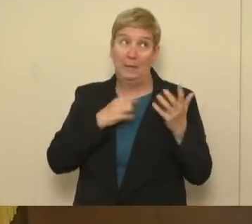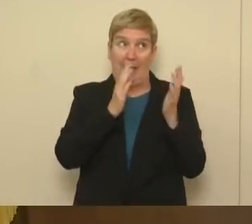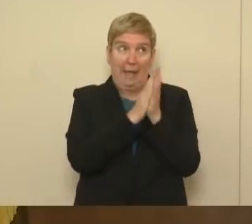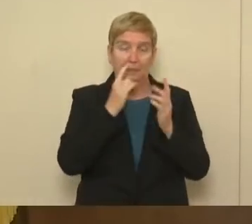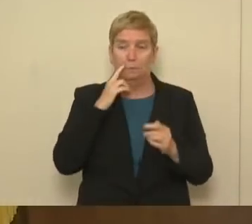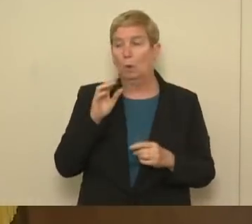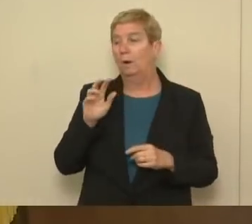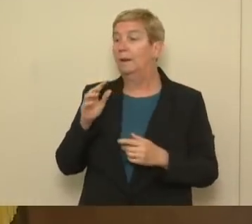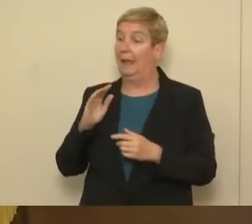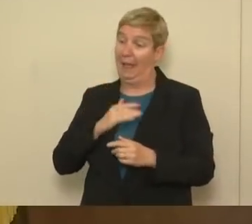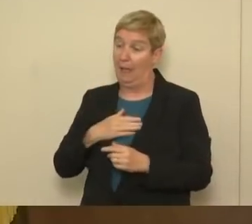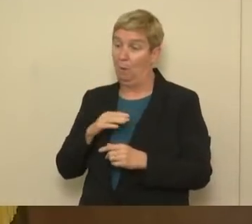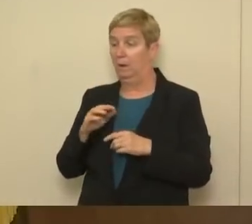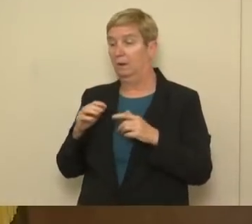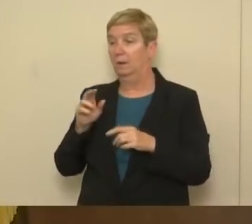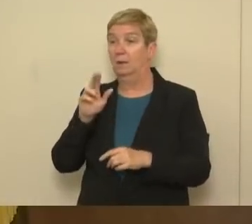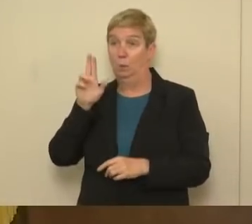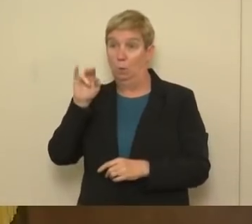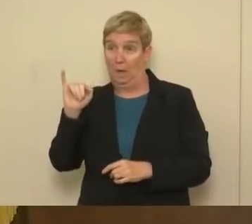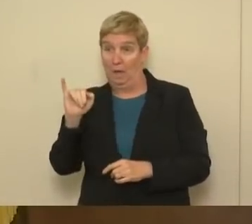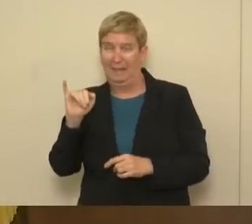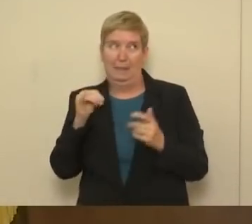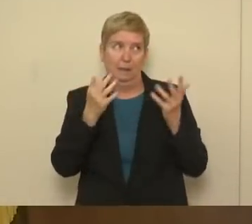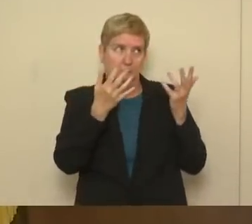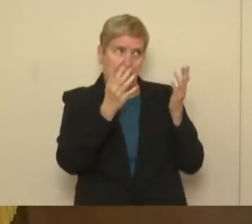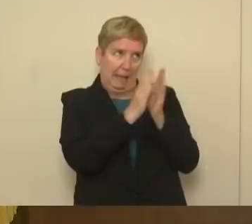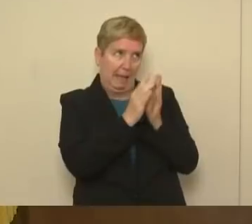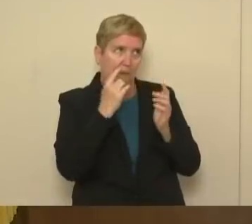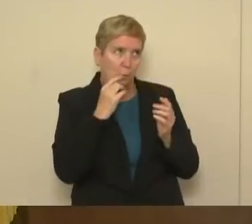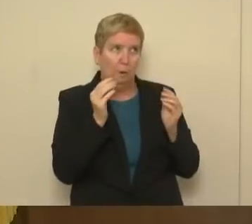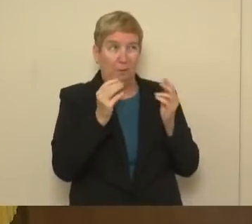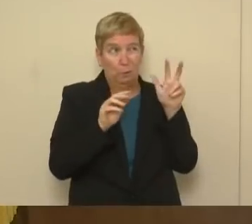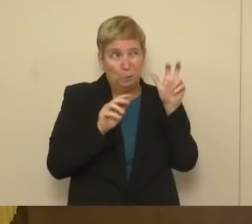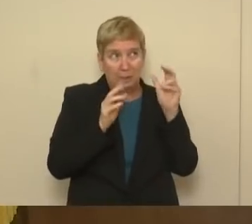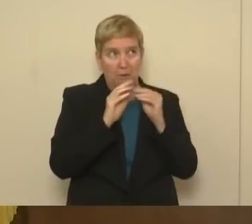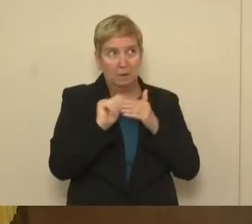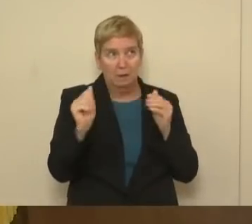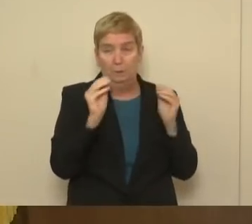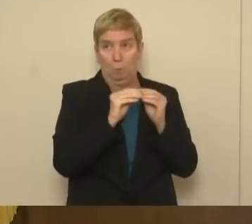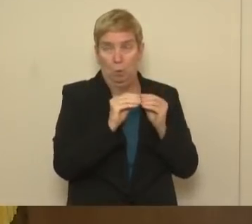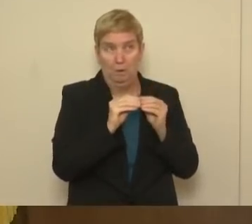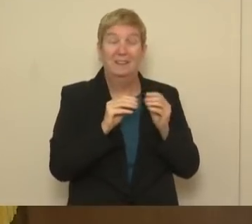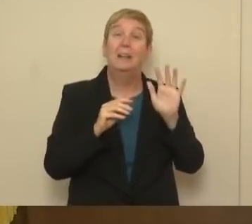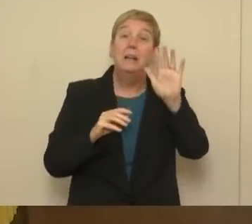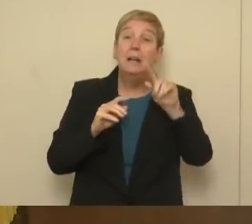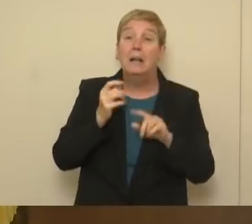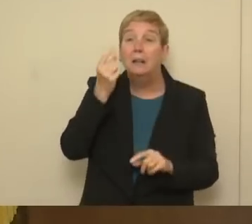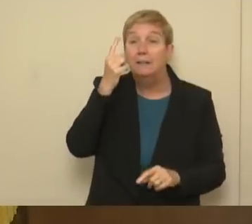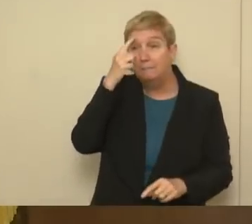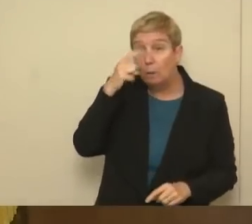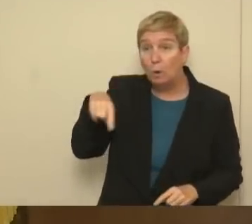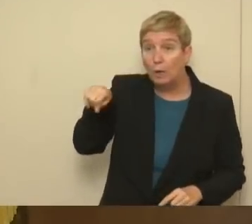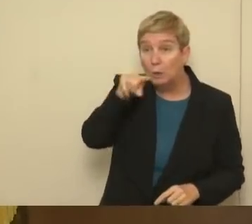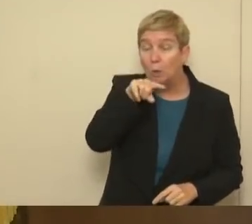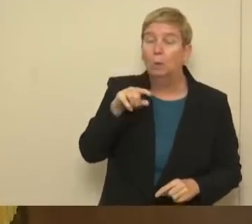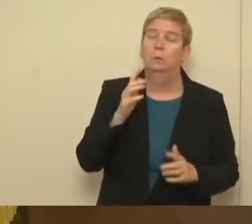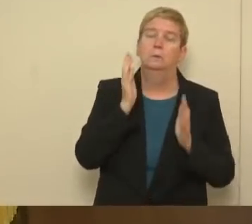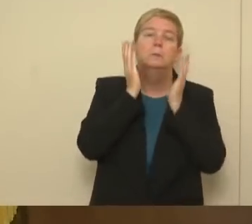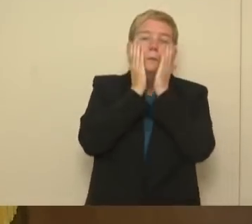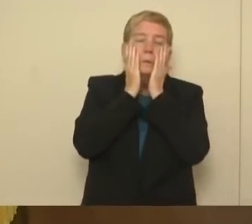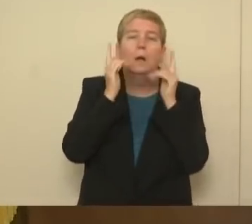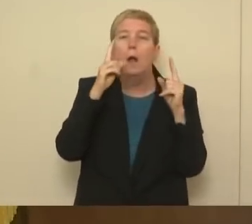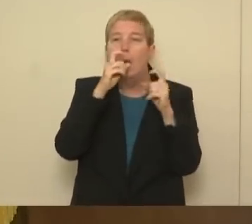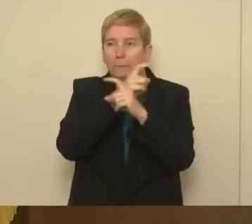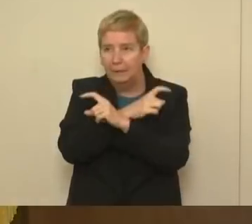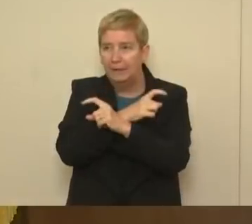the additional $300. That's actually going to be a nightmare for both recipients and for the